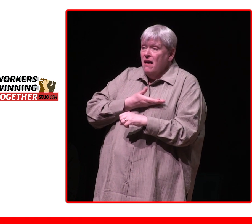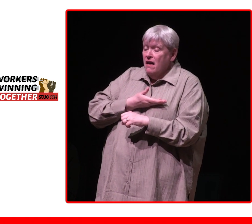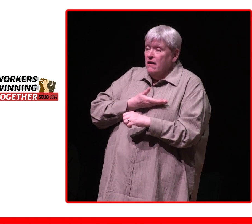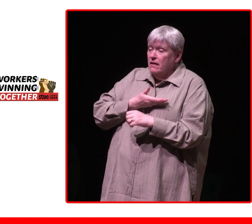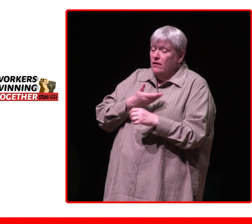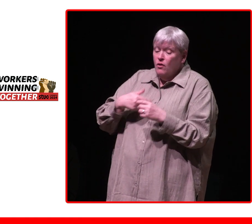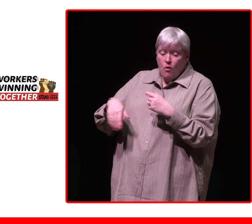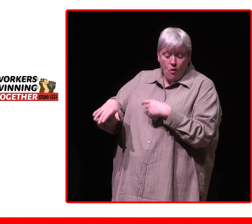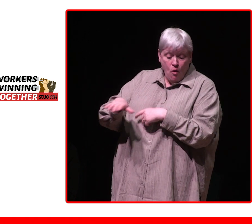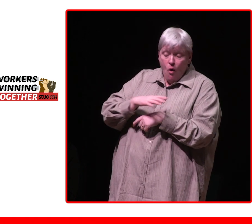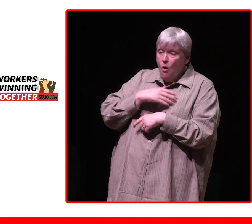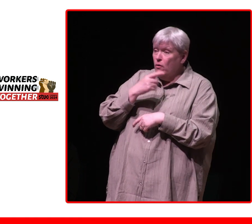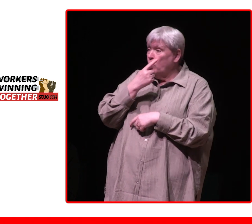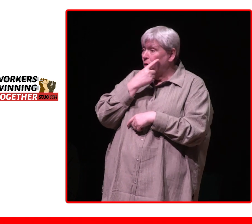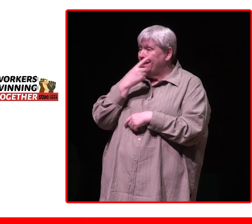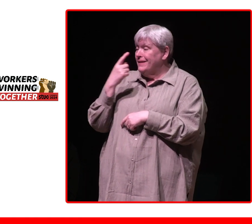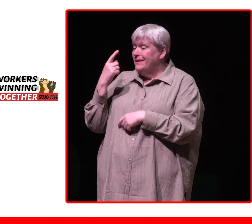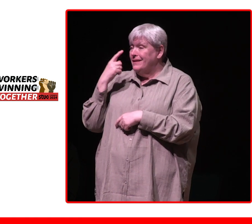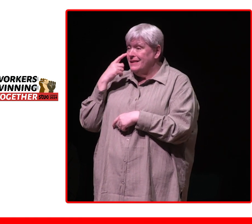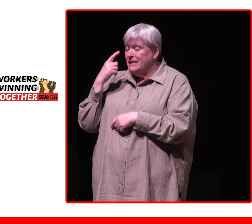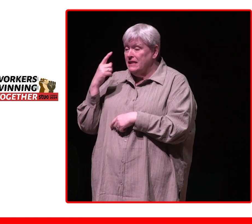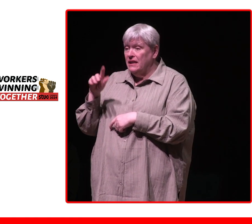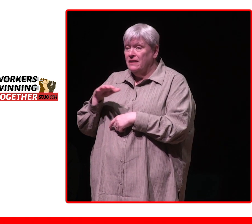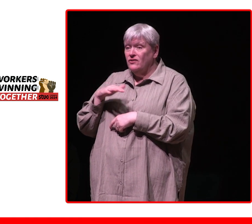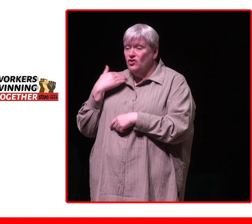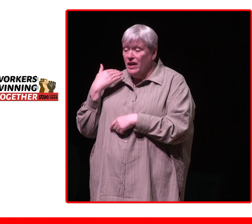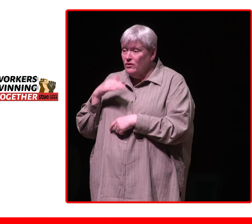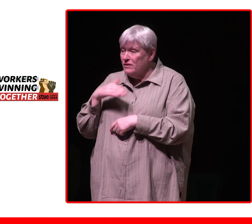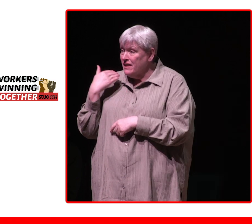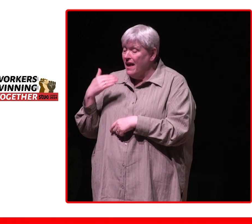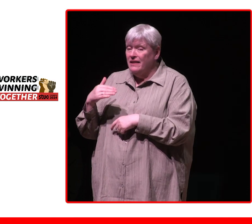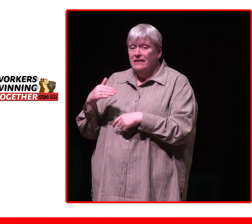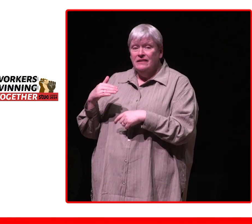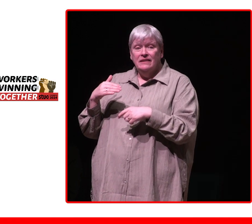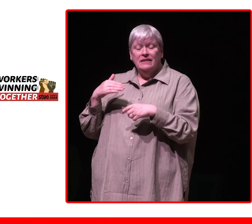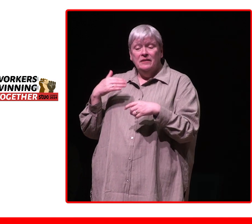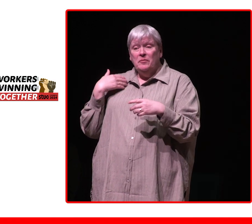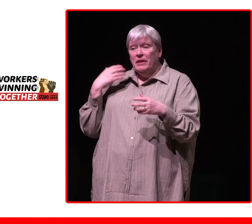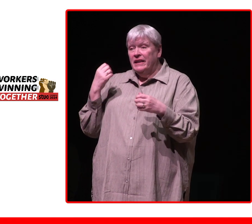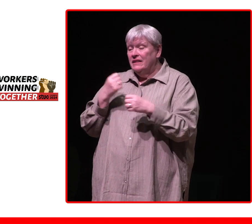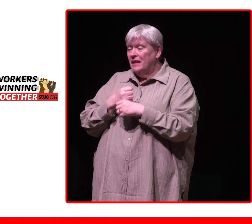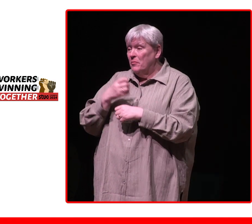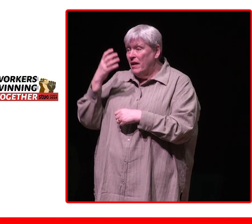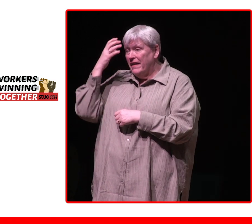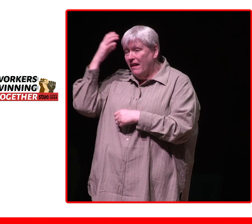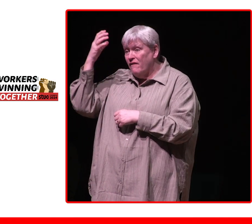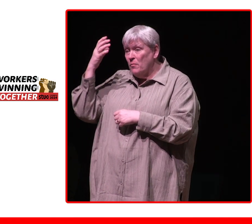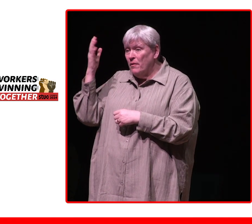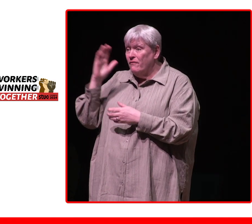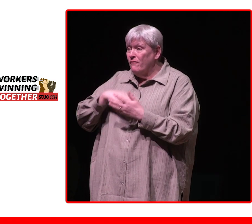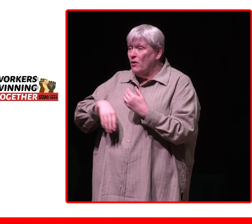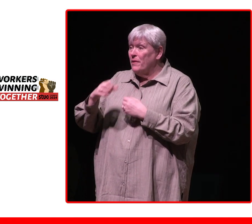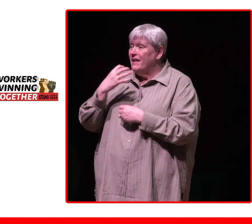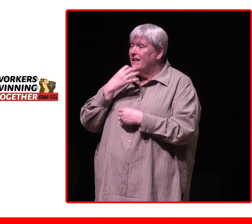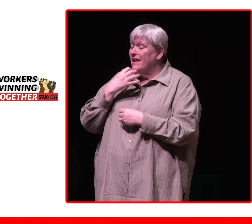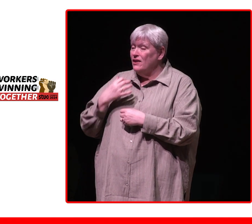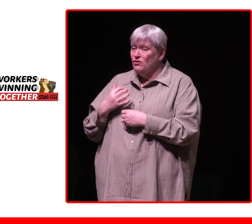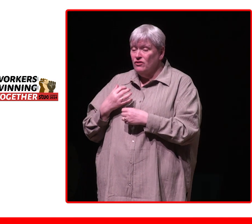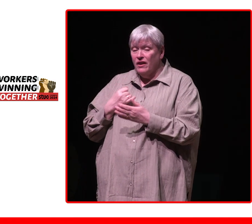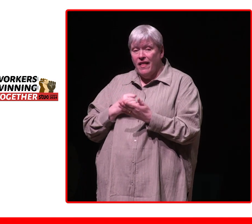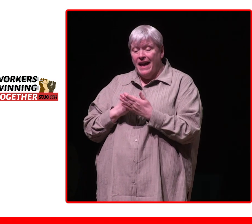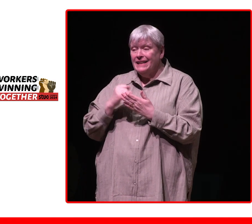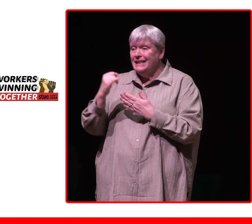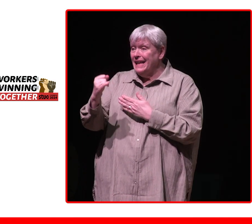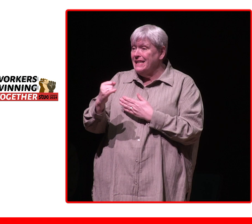are all witnessing genocide being perpetrated by the government of Israel against the people